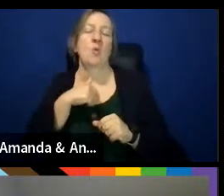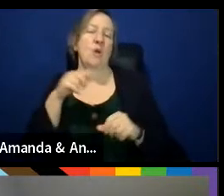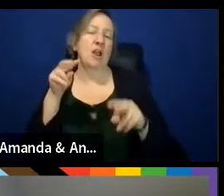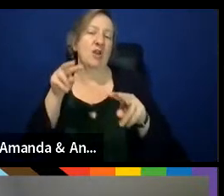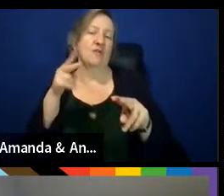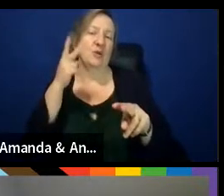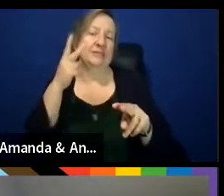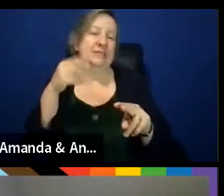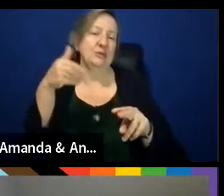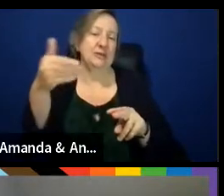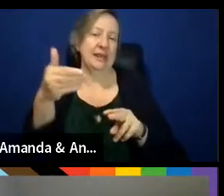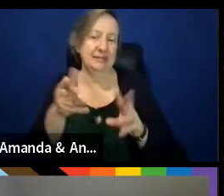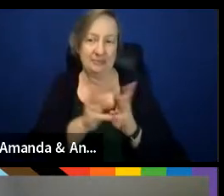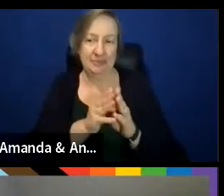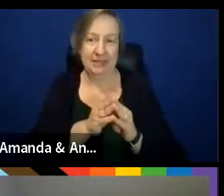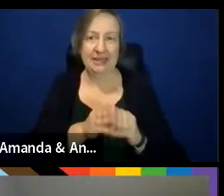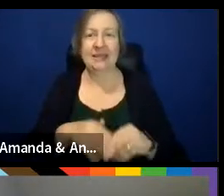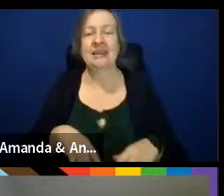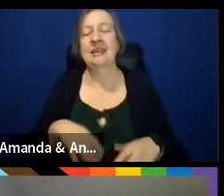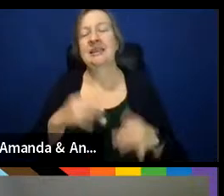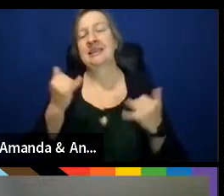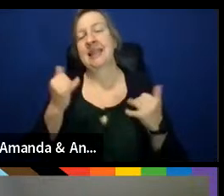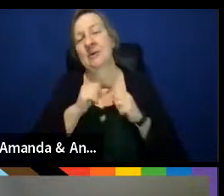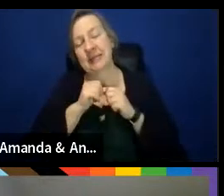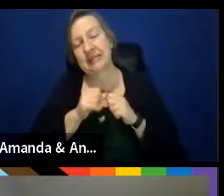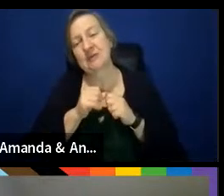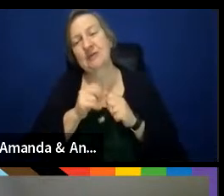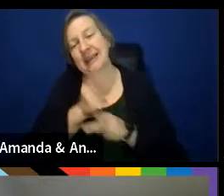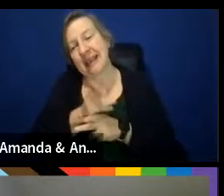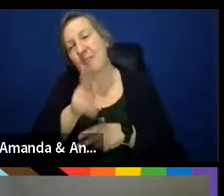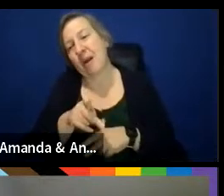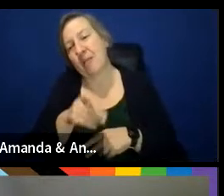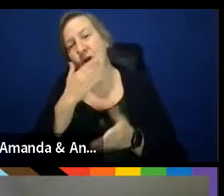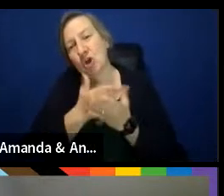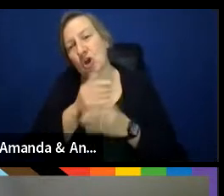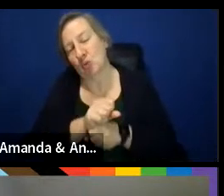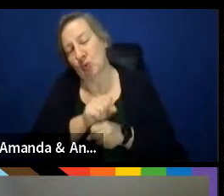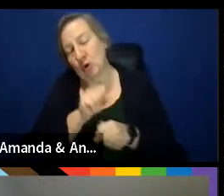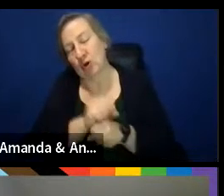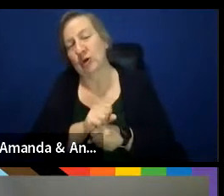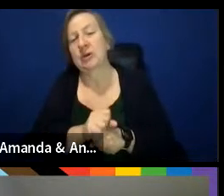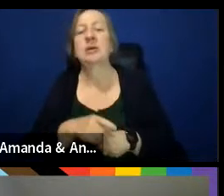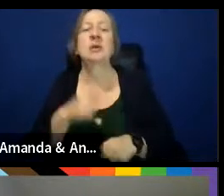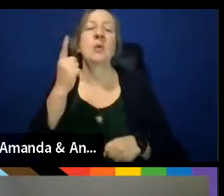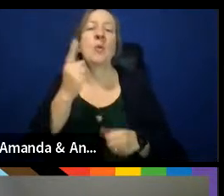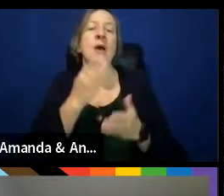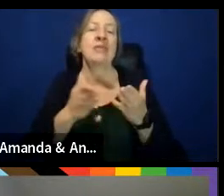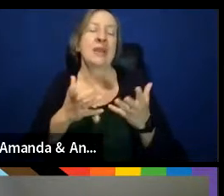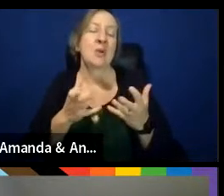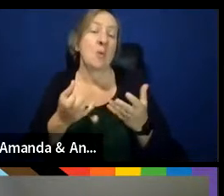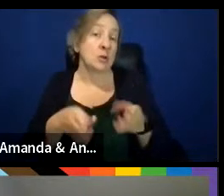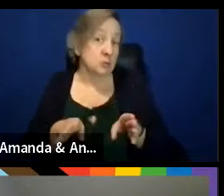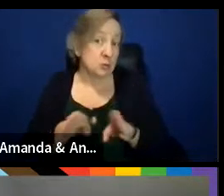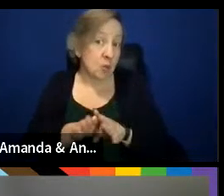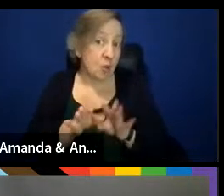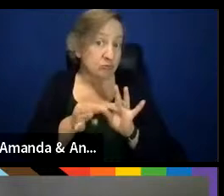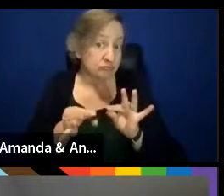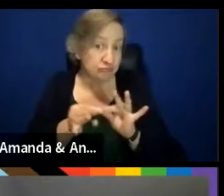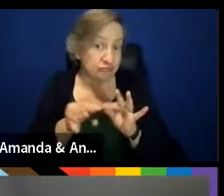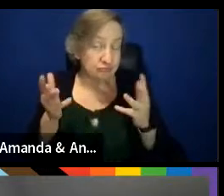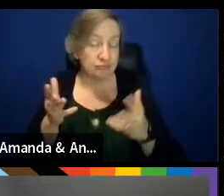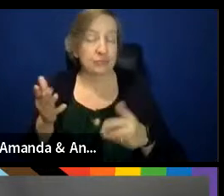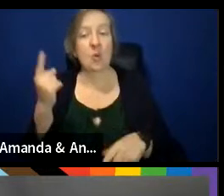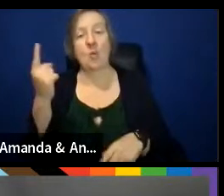next meeting. And let's just continue to keep up the good work. There is one thing I was in on. There was a